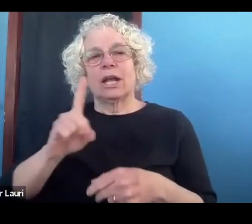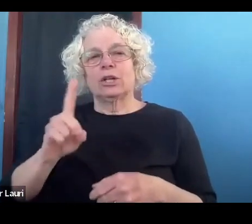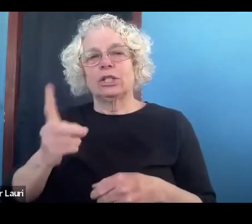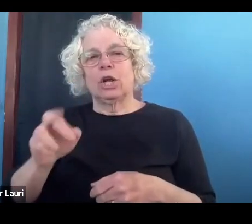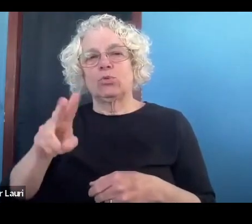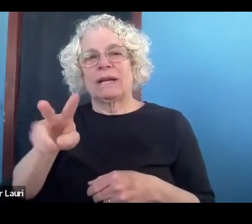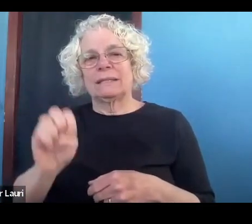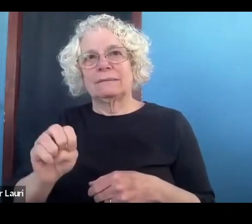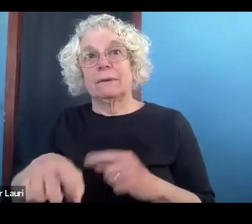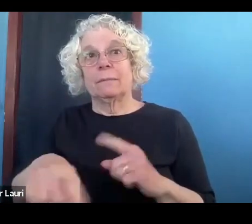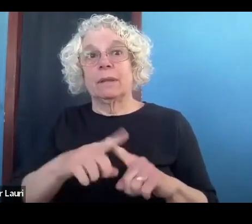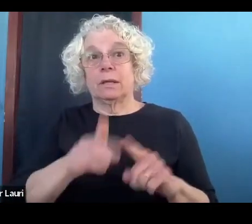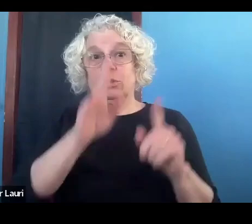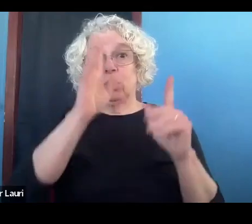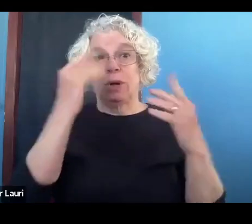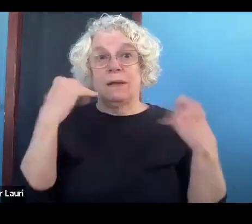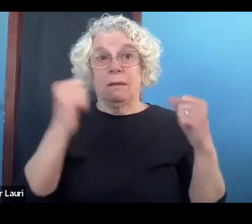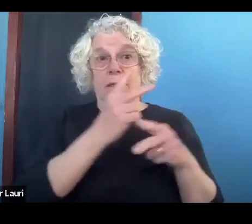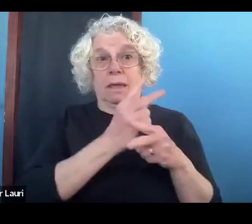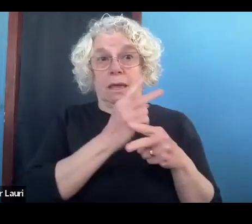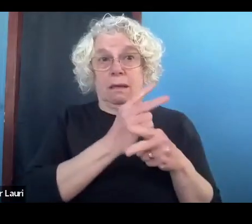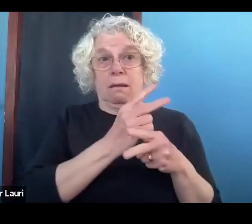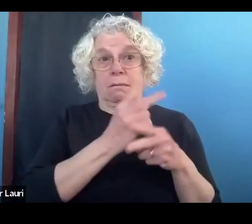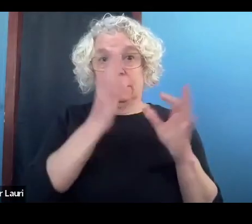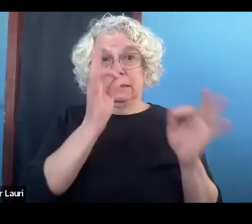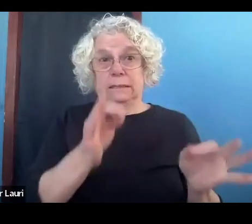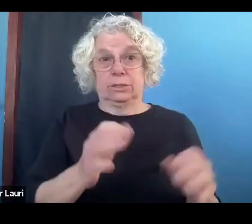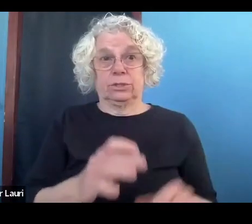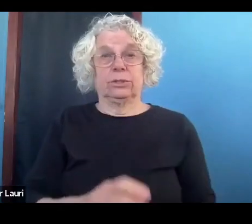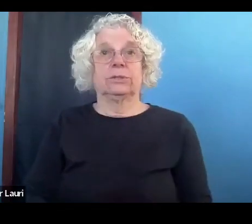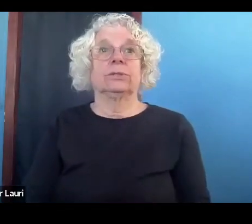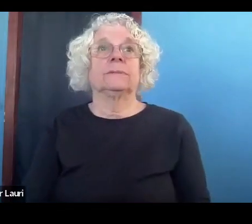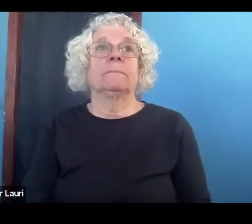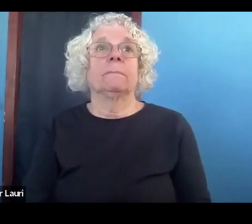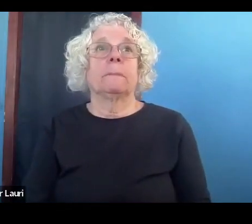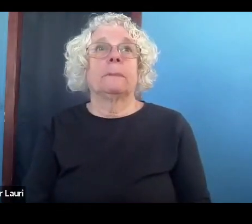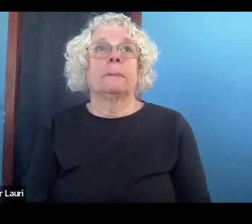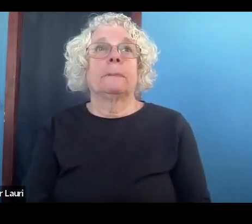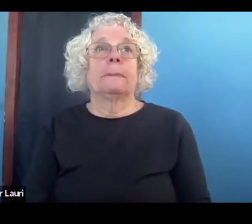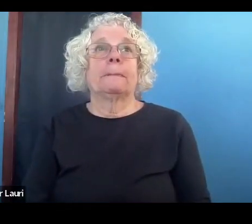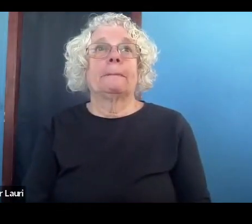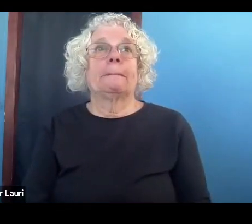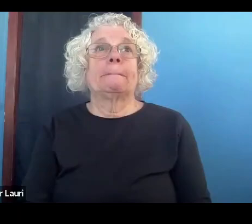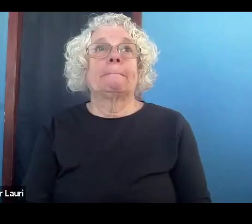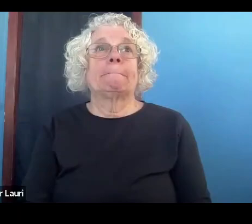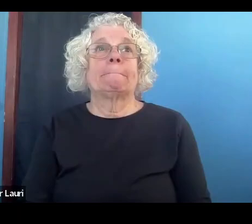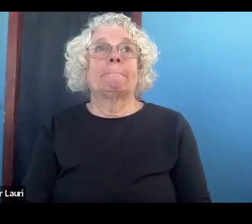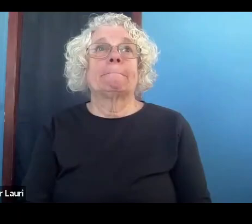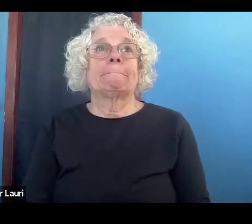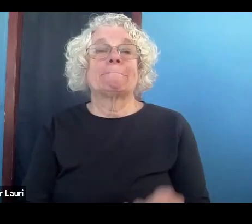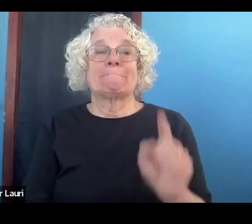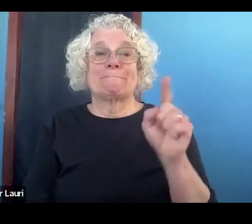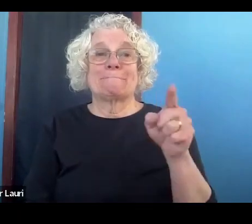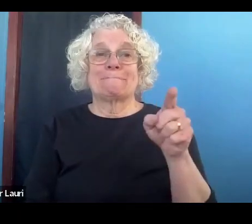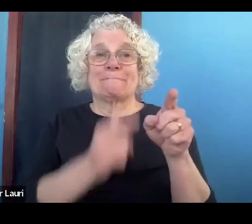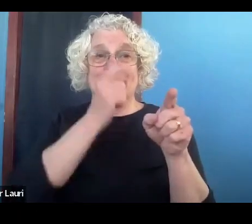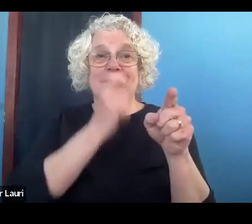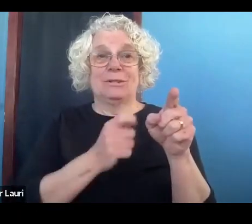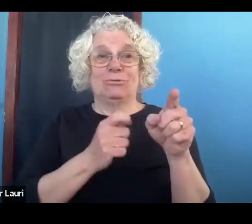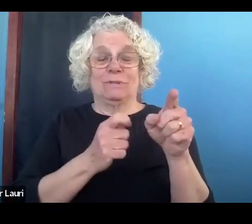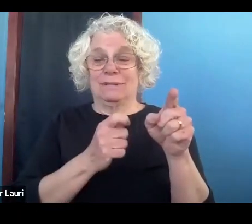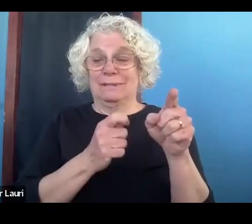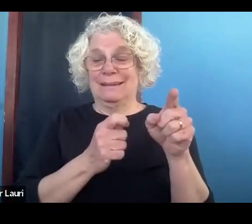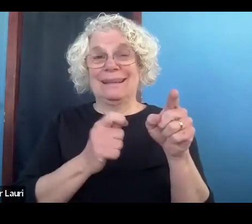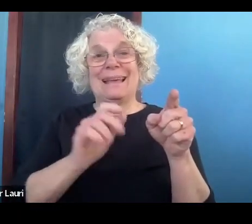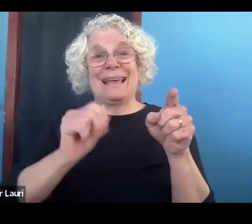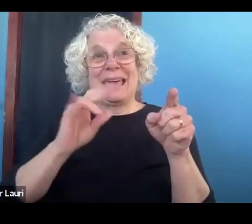healthcare decisions. Next slide, please. So April 16th, 2025 is National